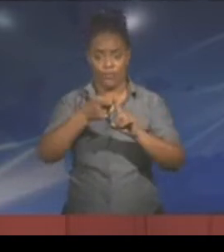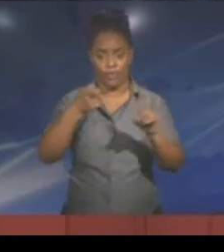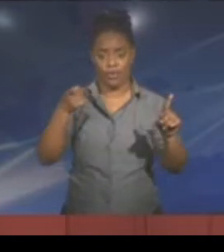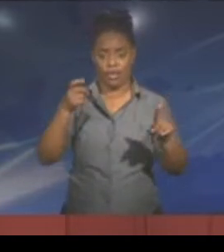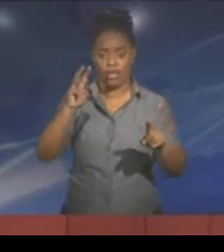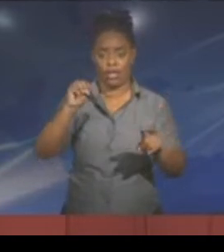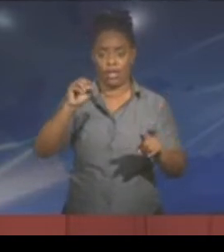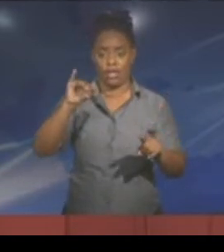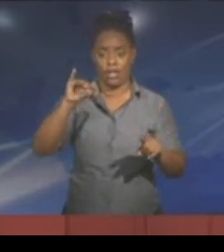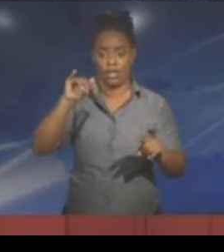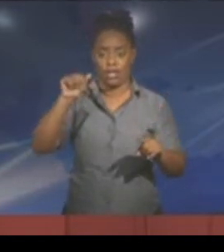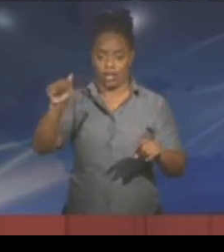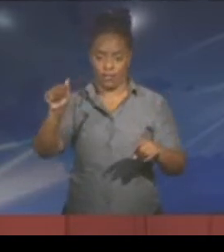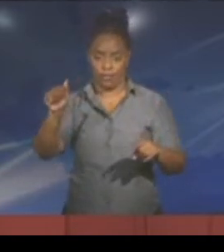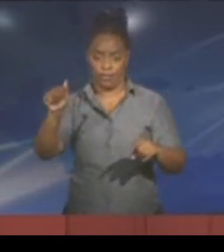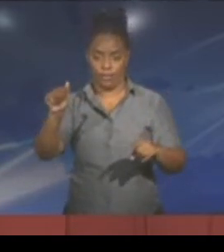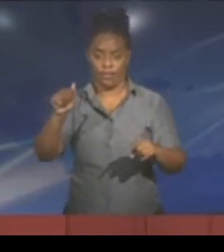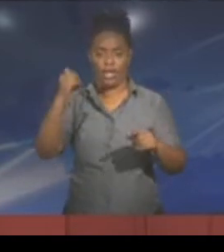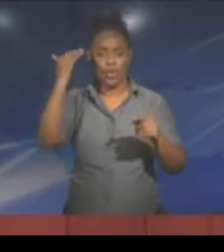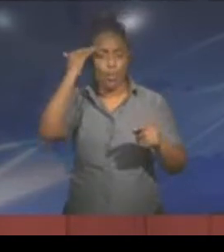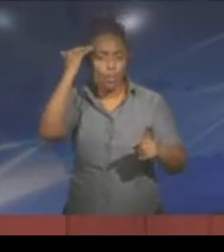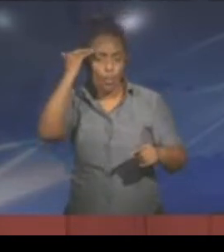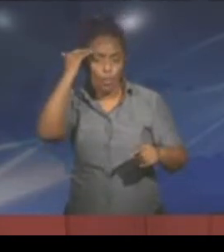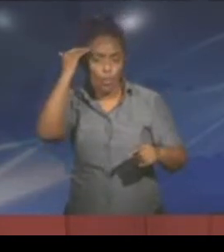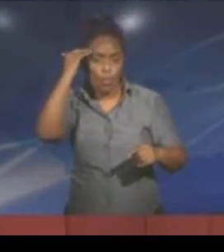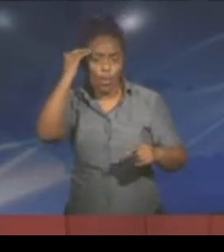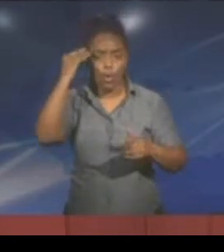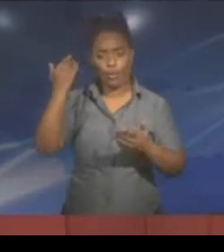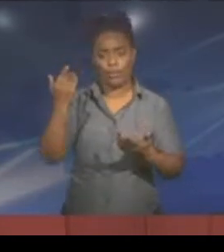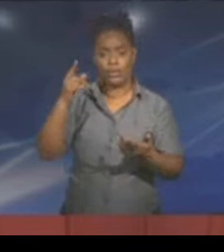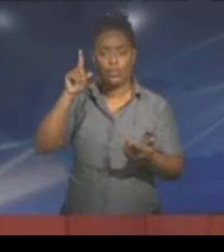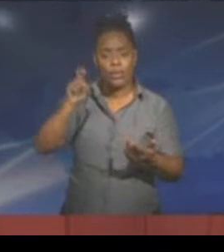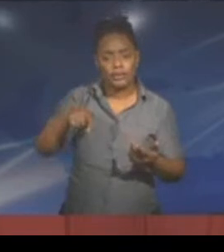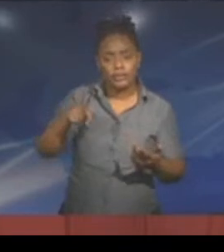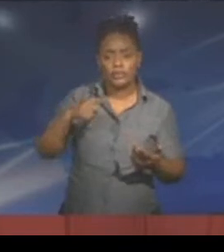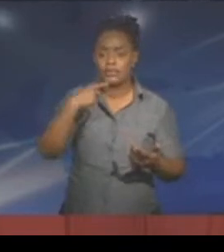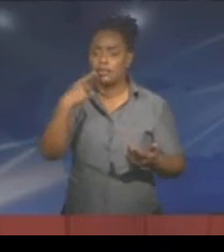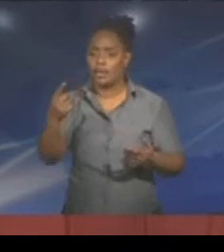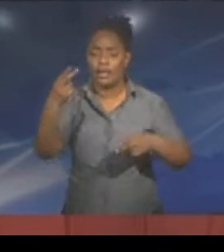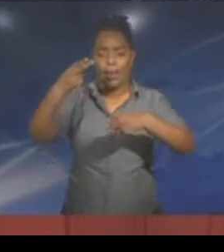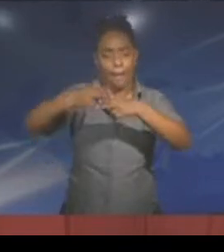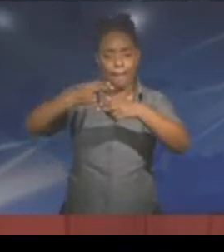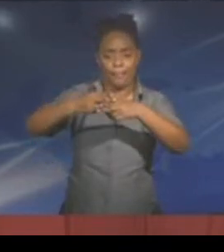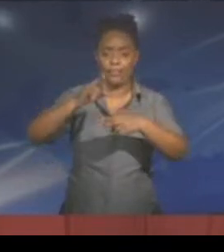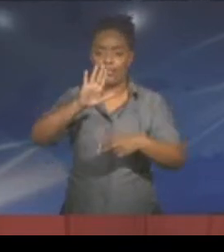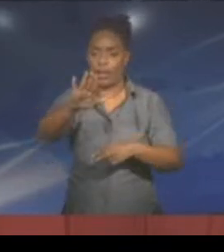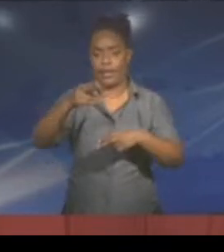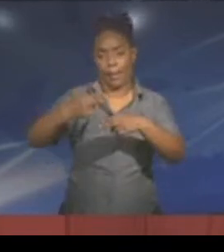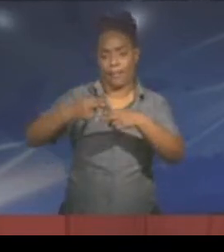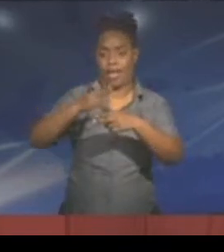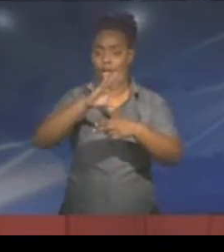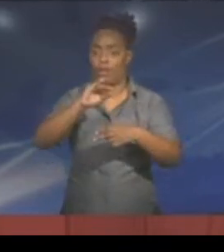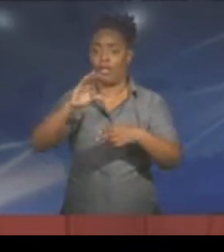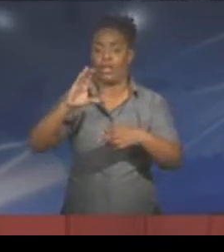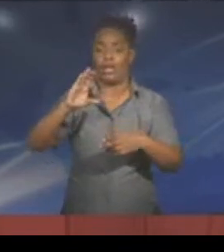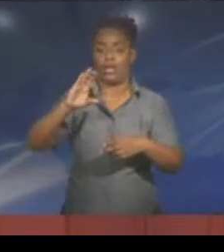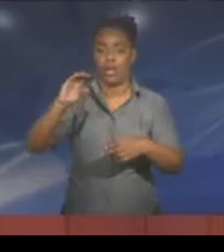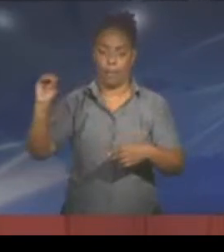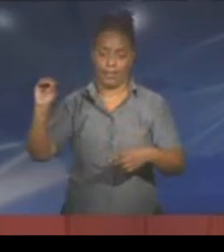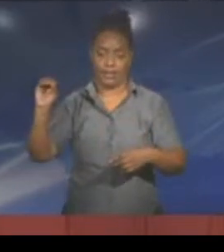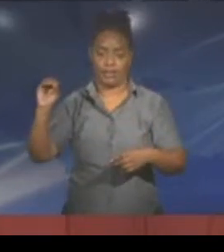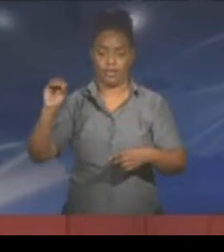Members of the media, you are familiar with the format. Media representatives, you are asked to state your name and the name of the media house that you